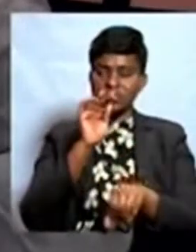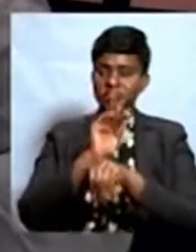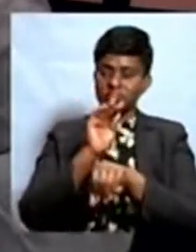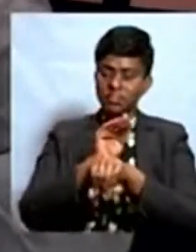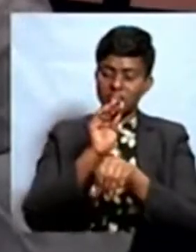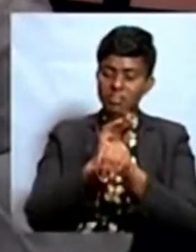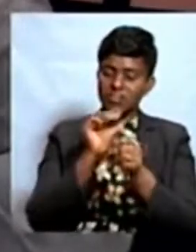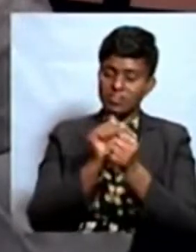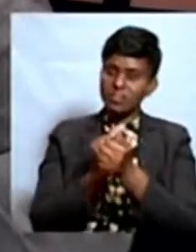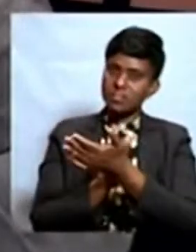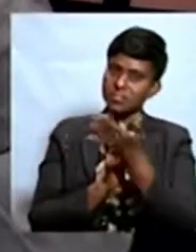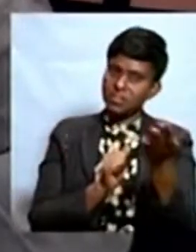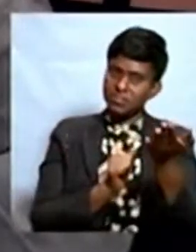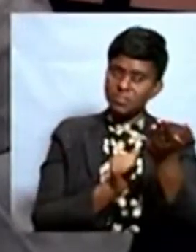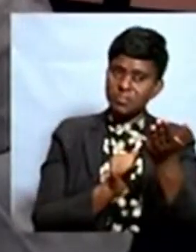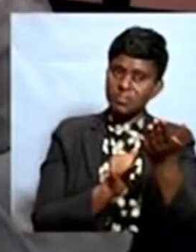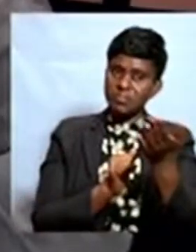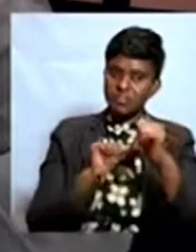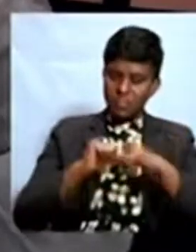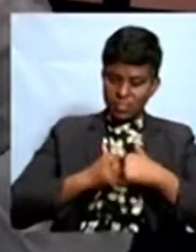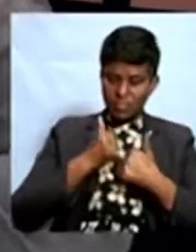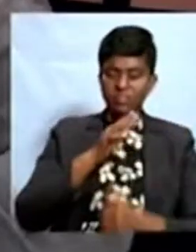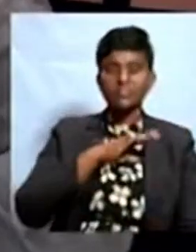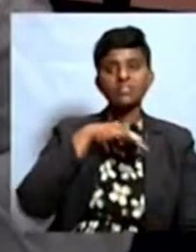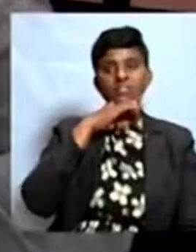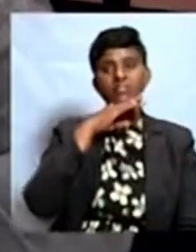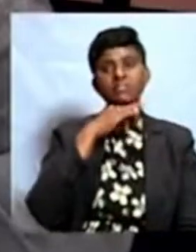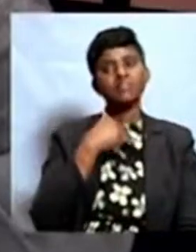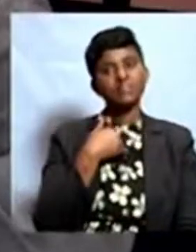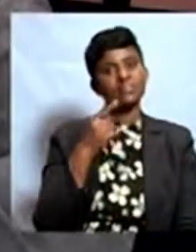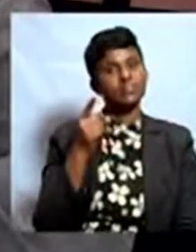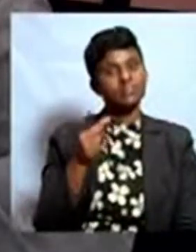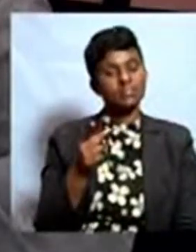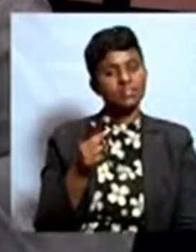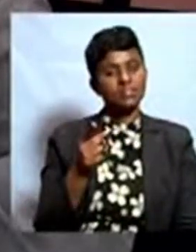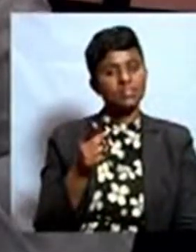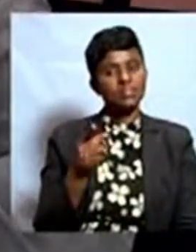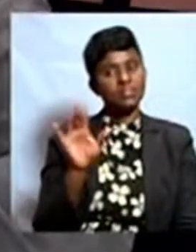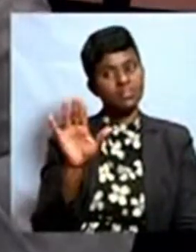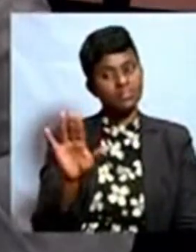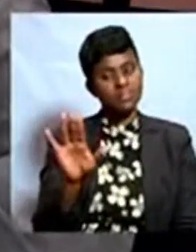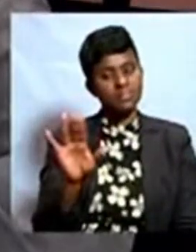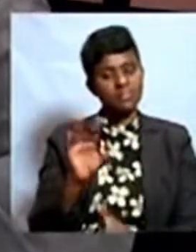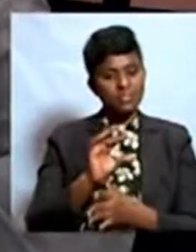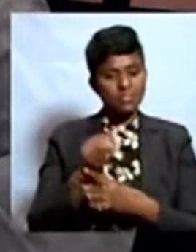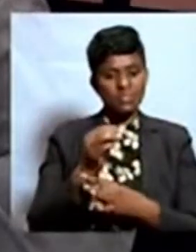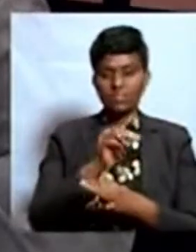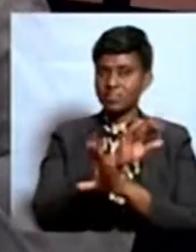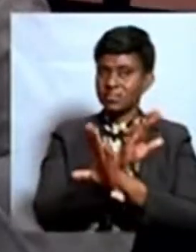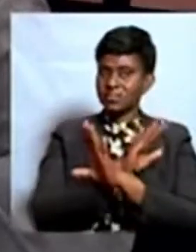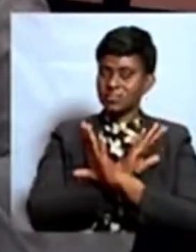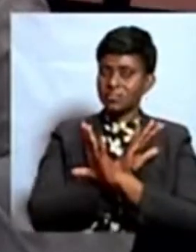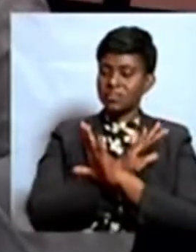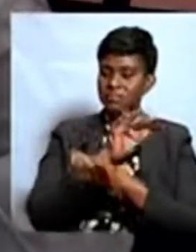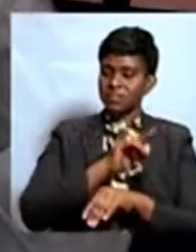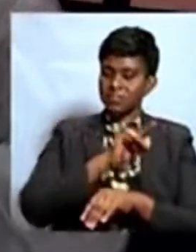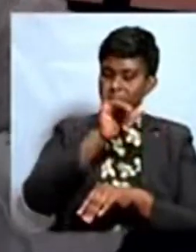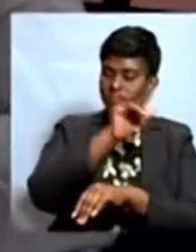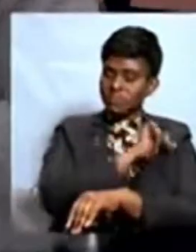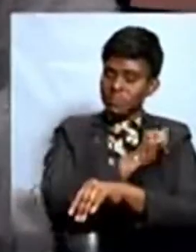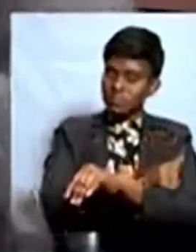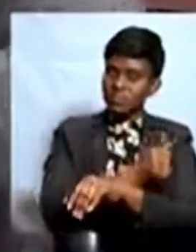that. Are we adequately covered there in the Zambia Civil Aviation